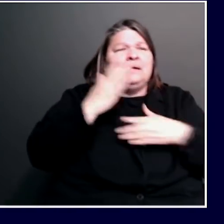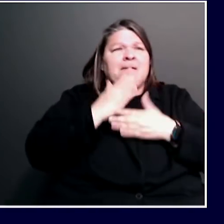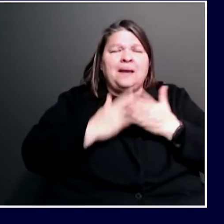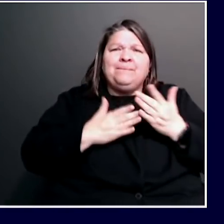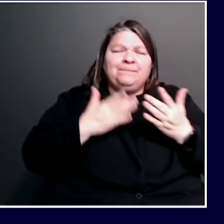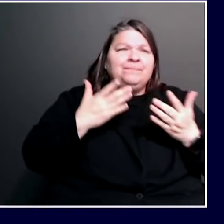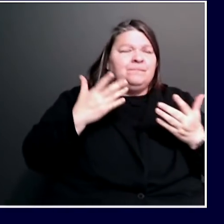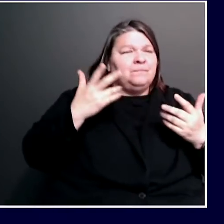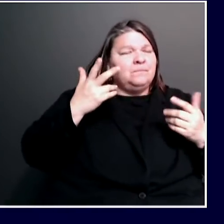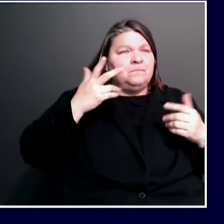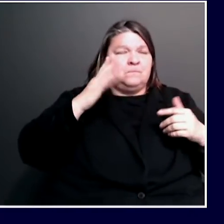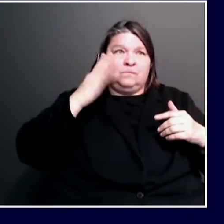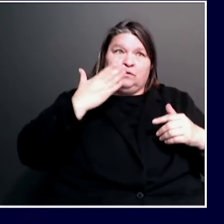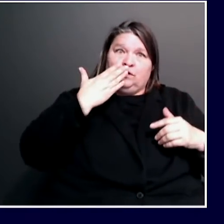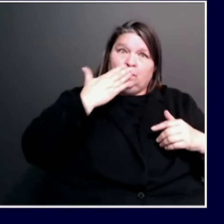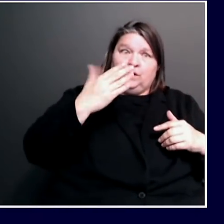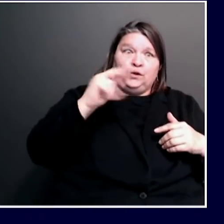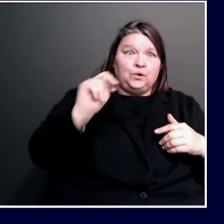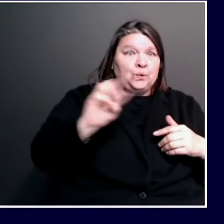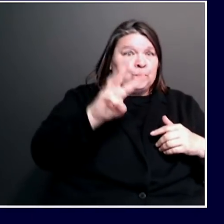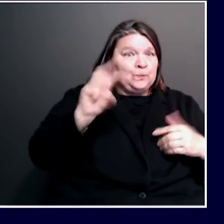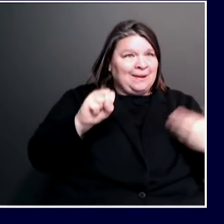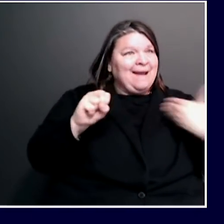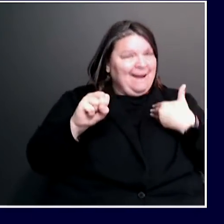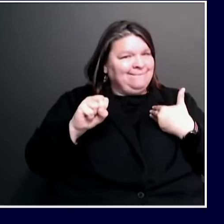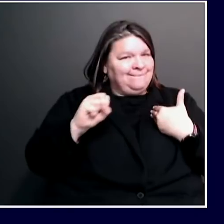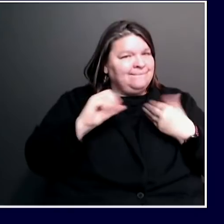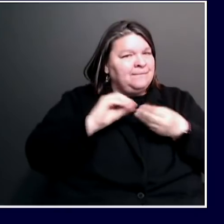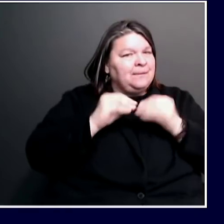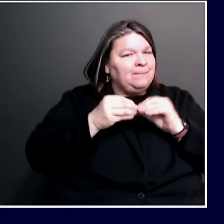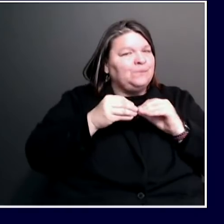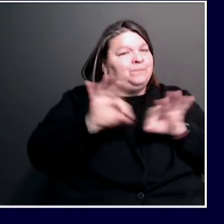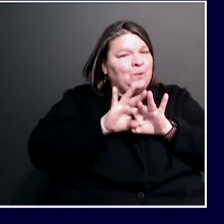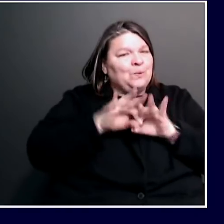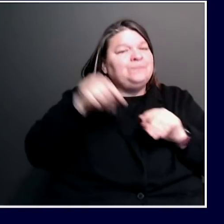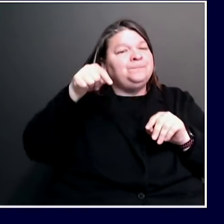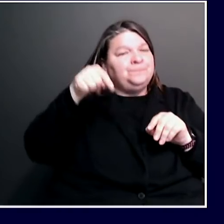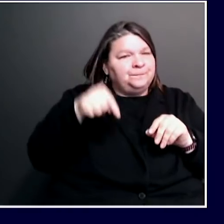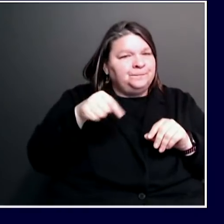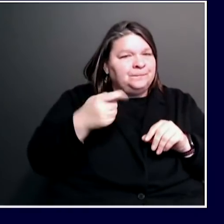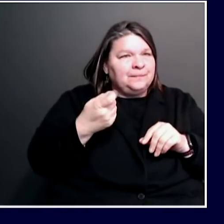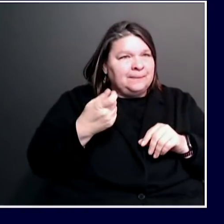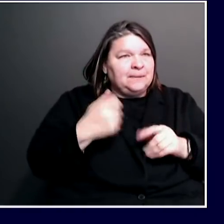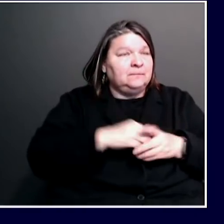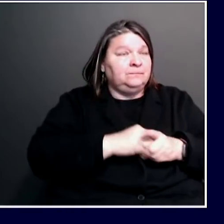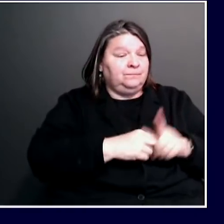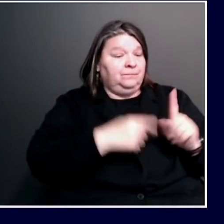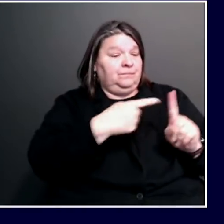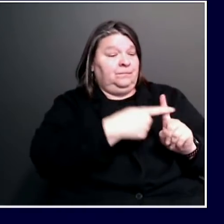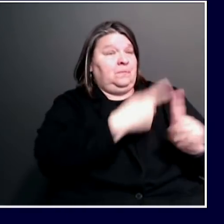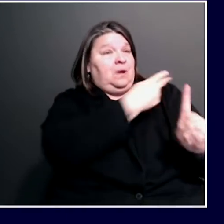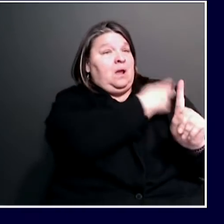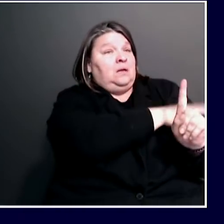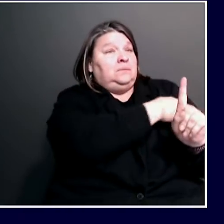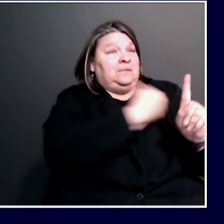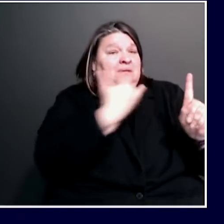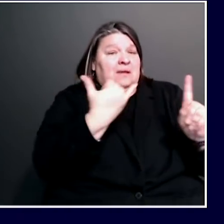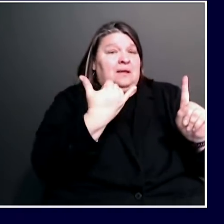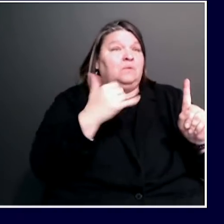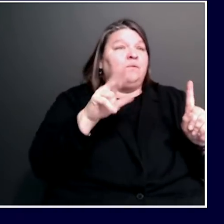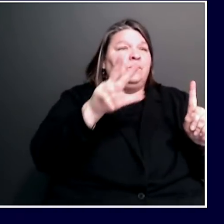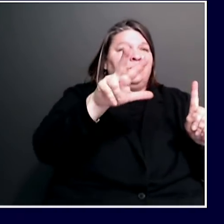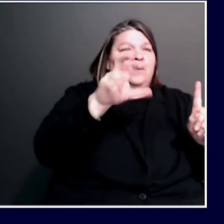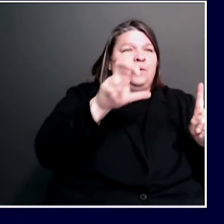Turning next to hospitalizations. Right now in Maine, there are 344 people hospitalized with